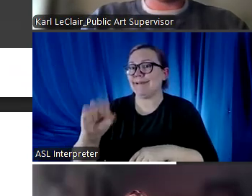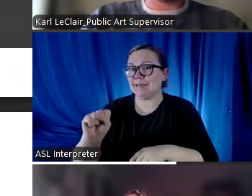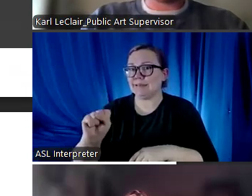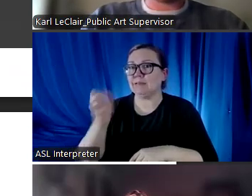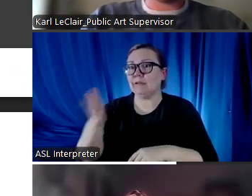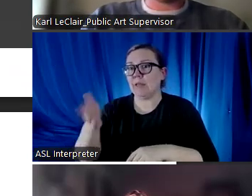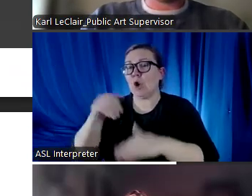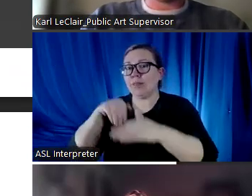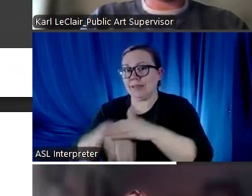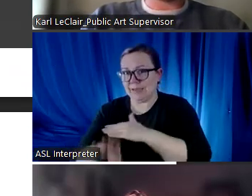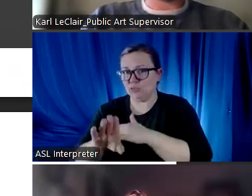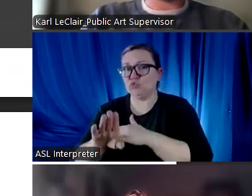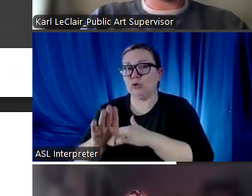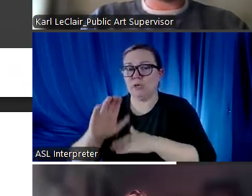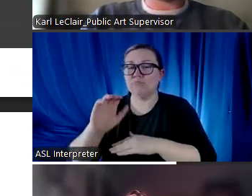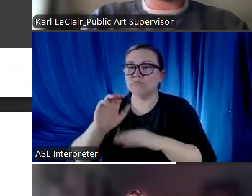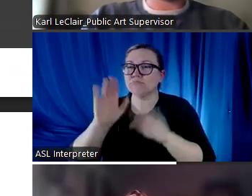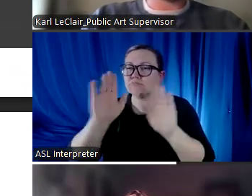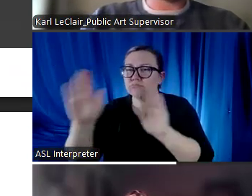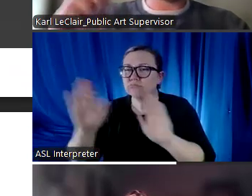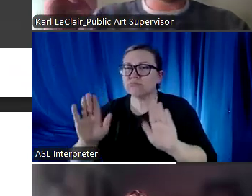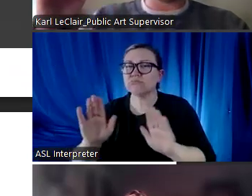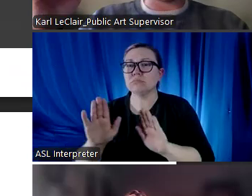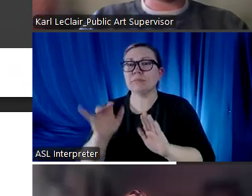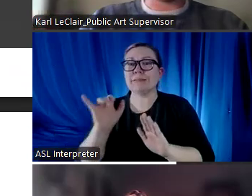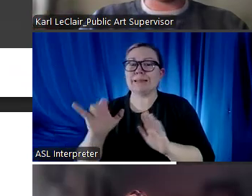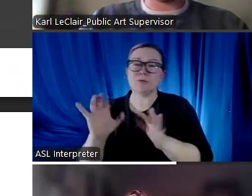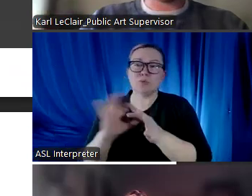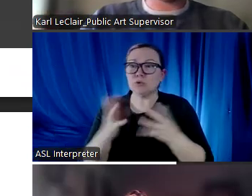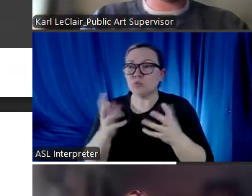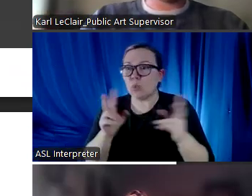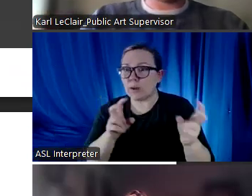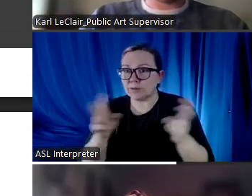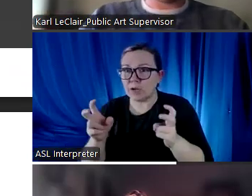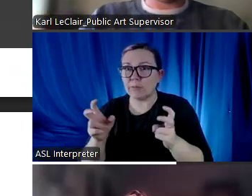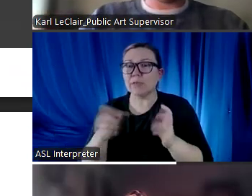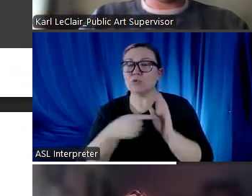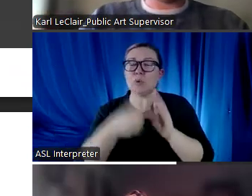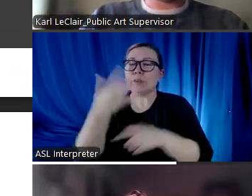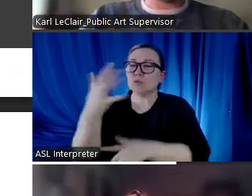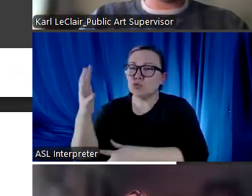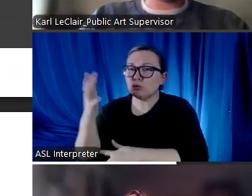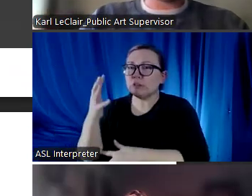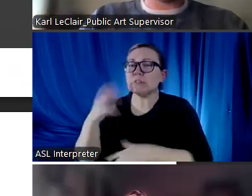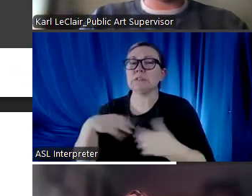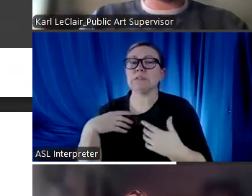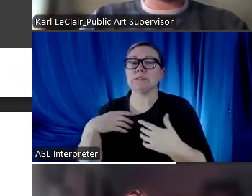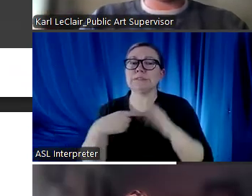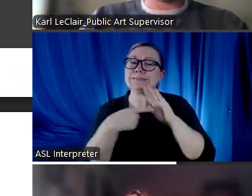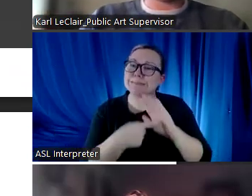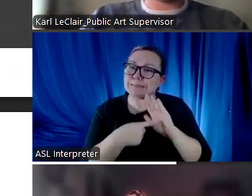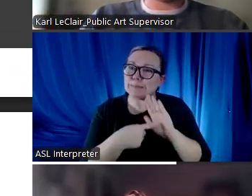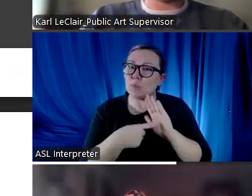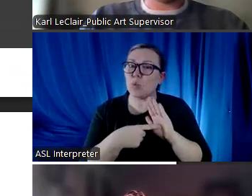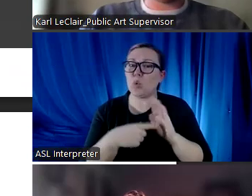created by Luna Damo. Those are kind of speaking to some of the surrounding trees in symbols